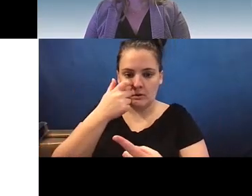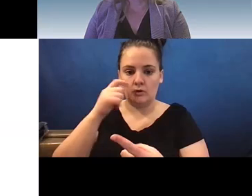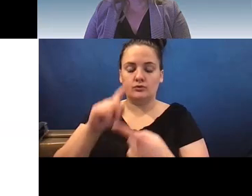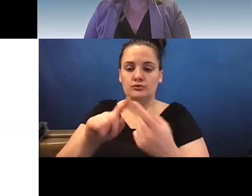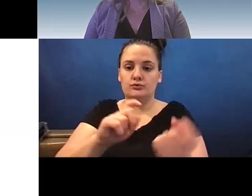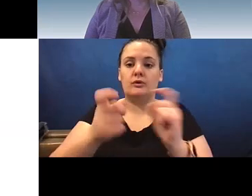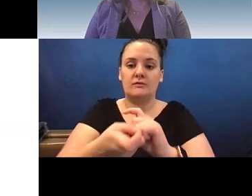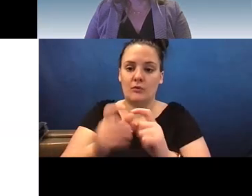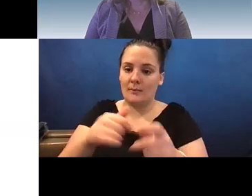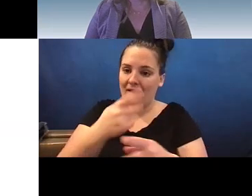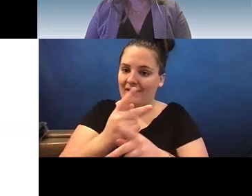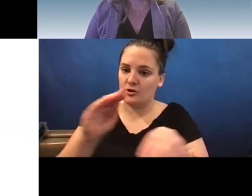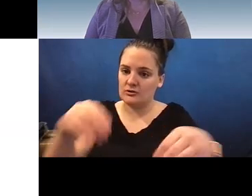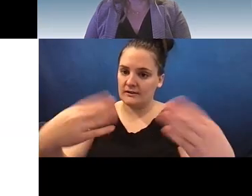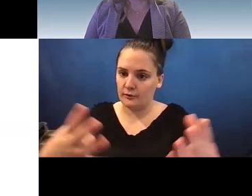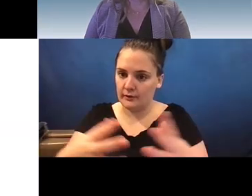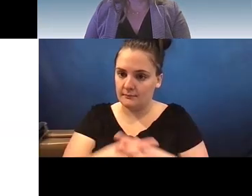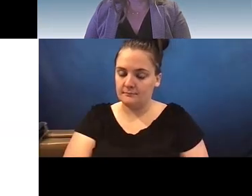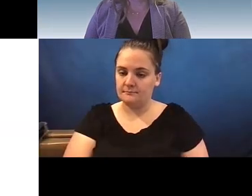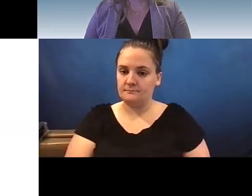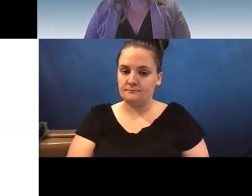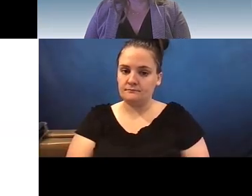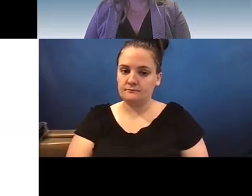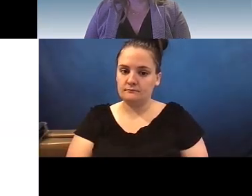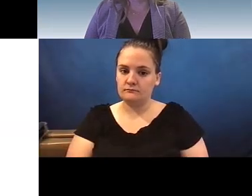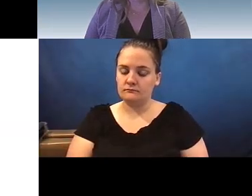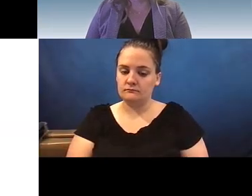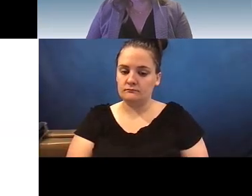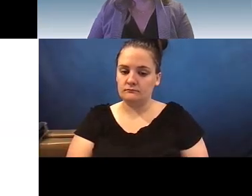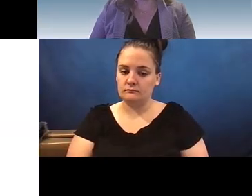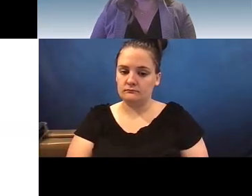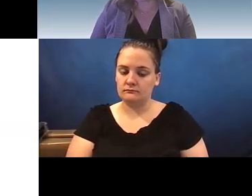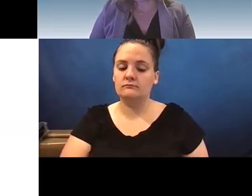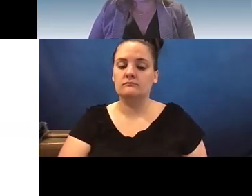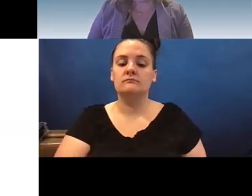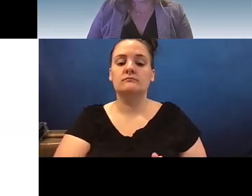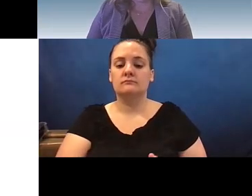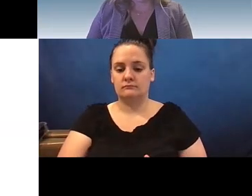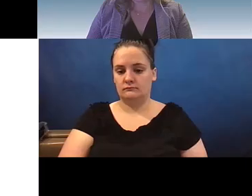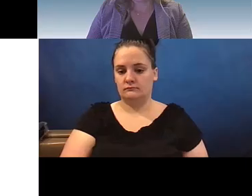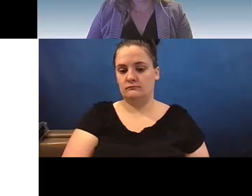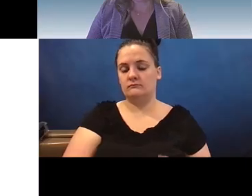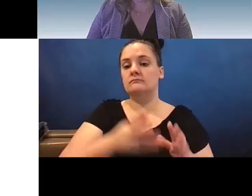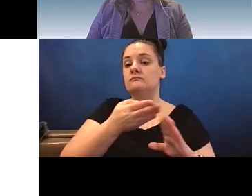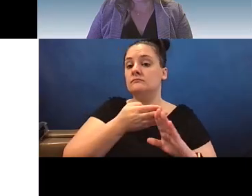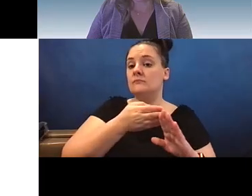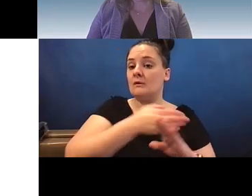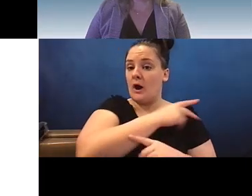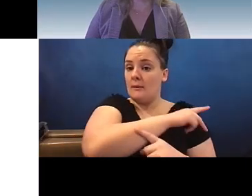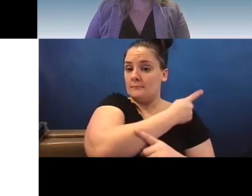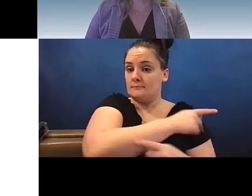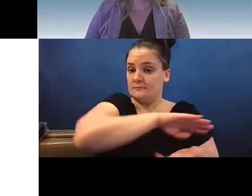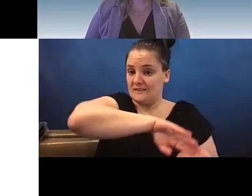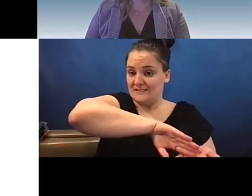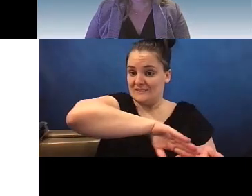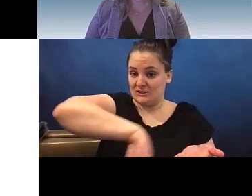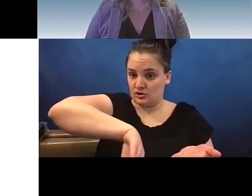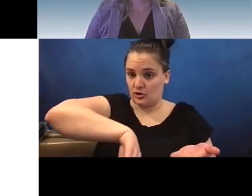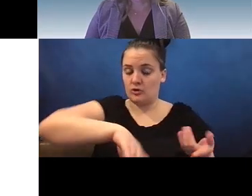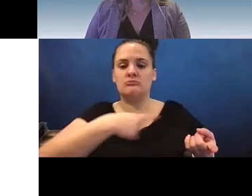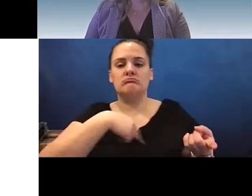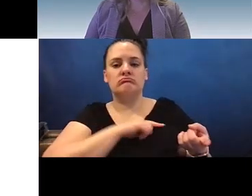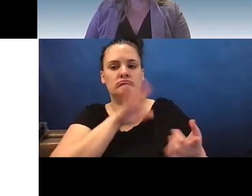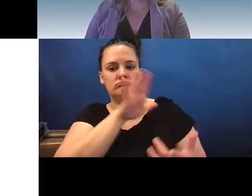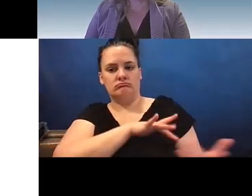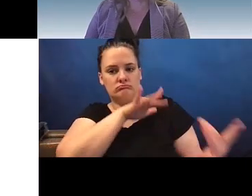delivery. The first one is follow-up prior to discharge and notification to the RAE within 1 business